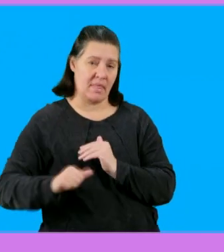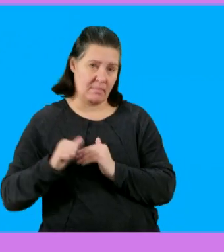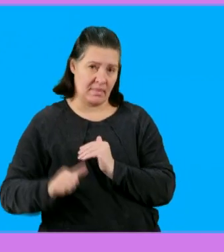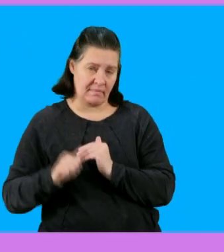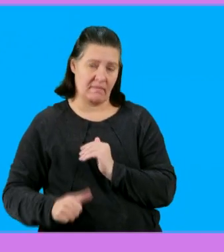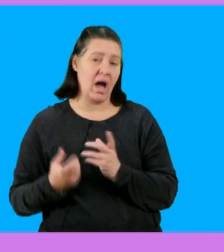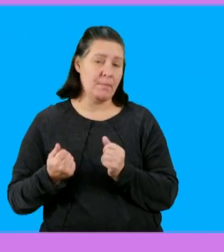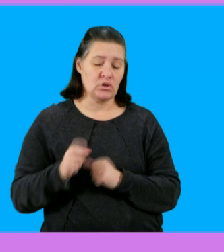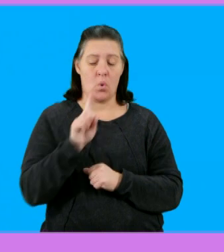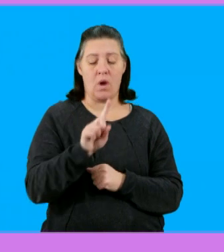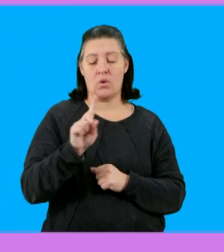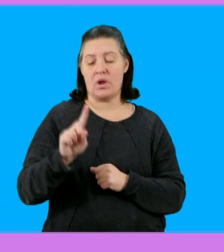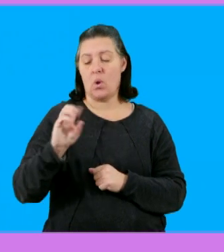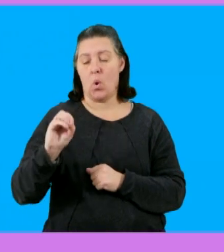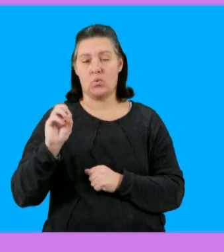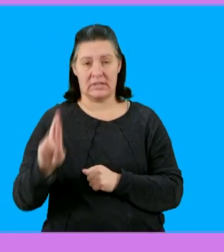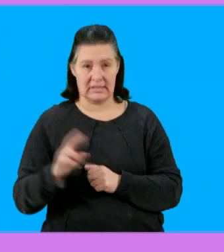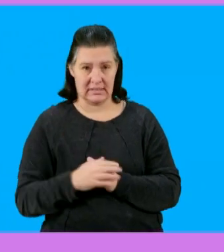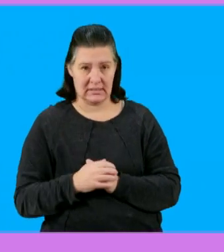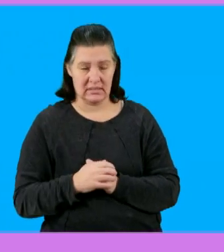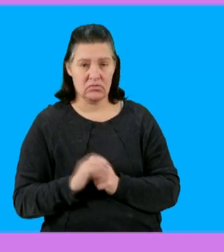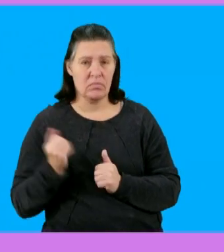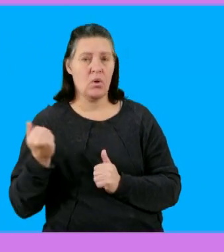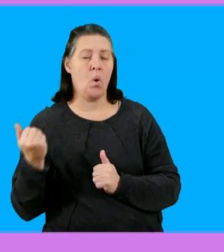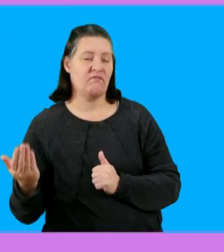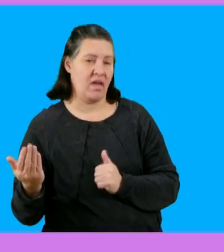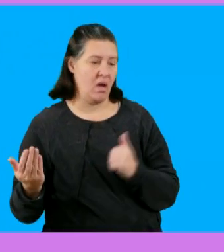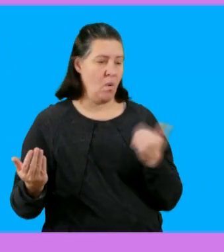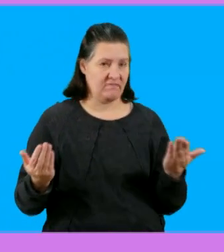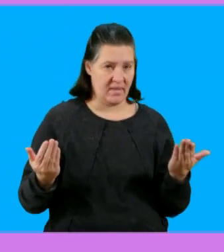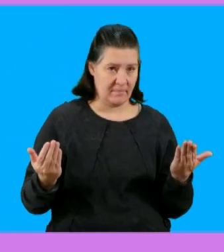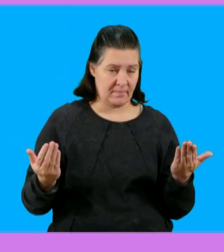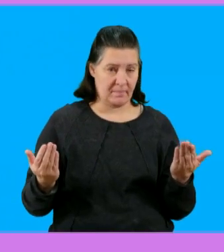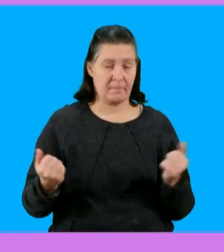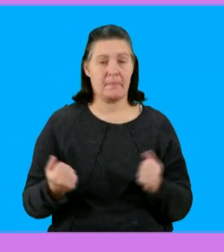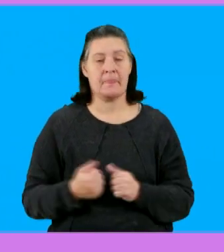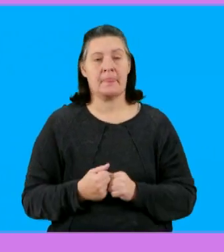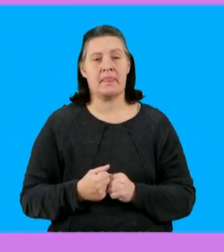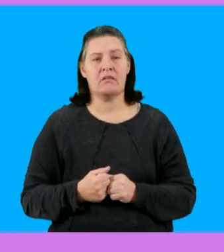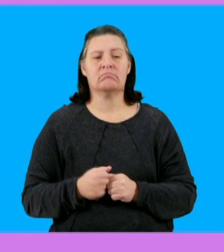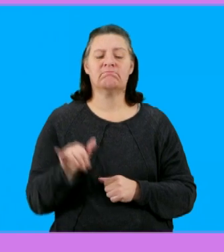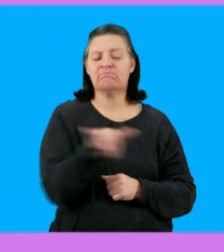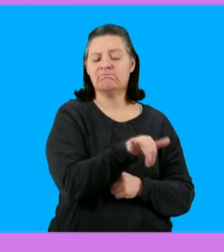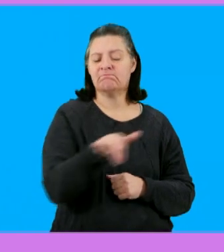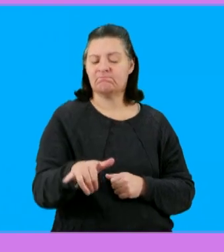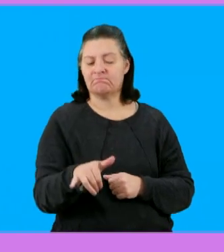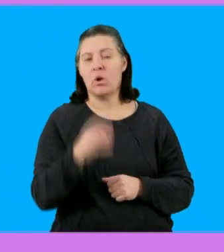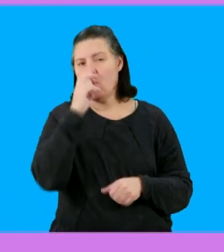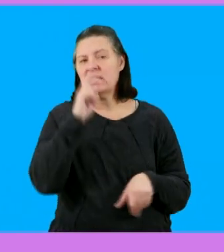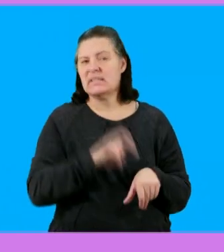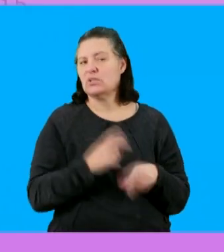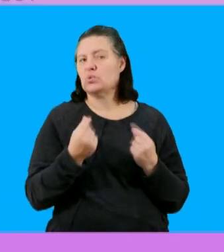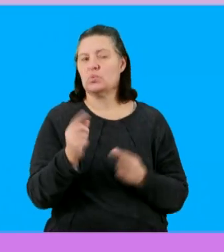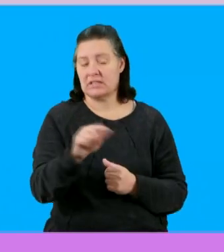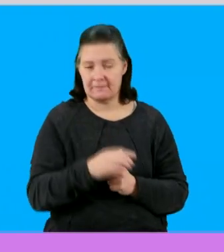of 110 Rand. So there we have the two deals that's been offered to Samantha. See what is